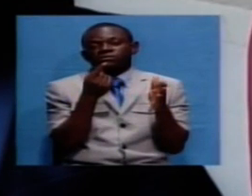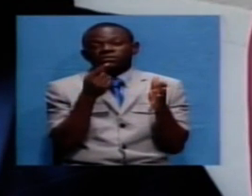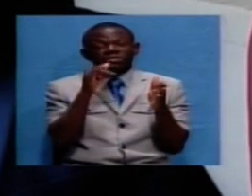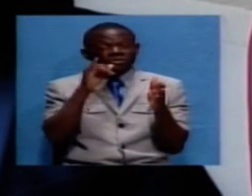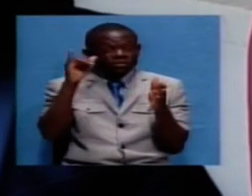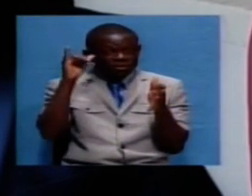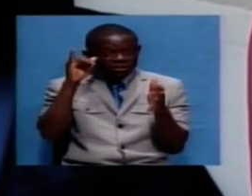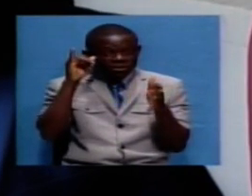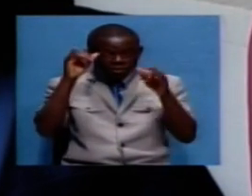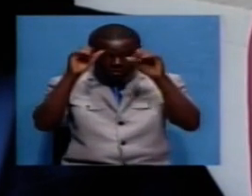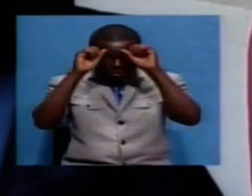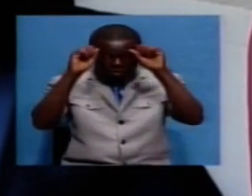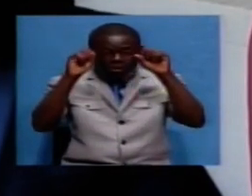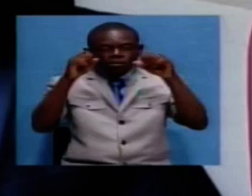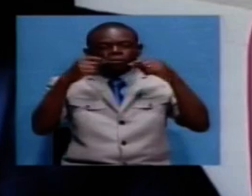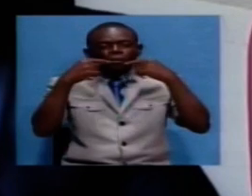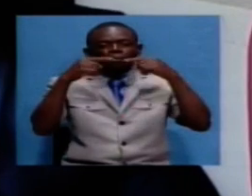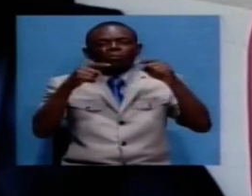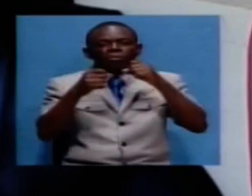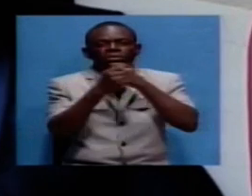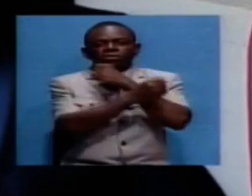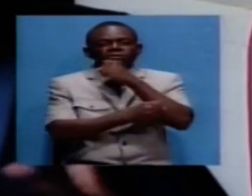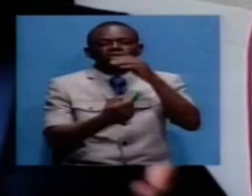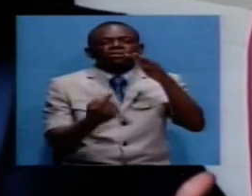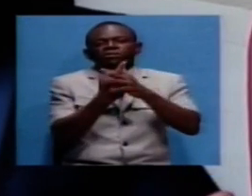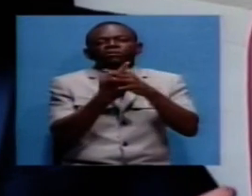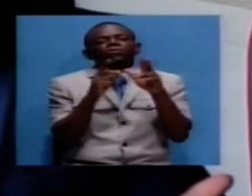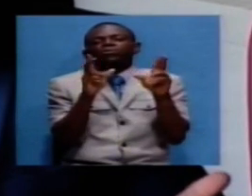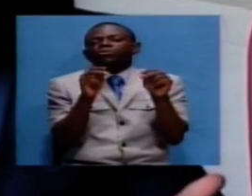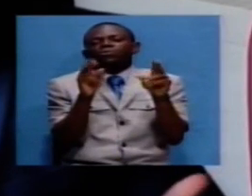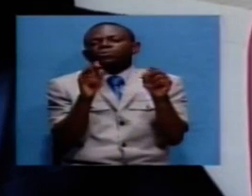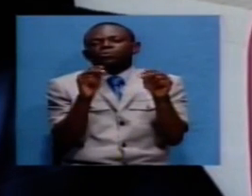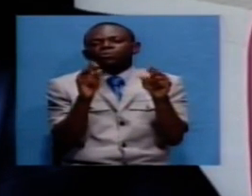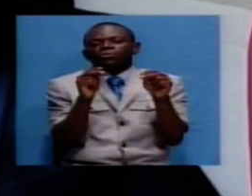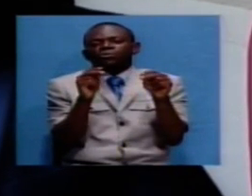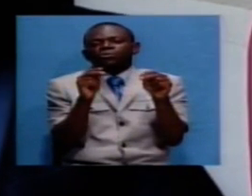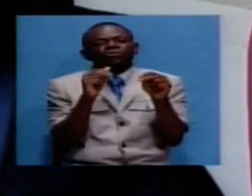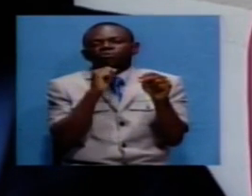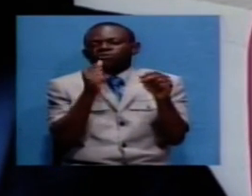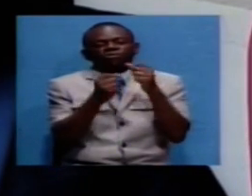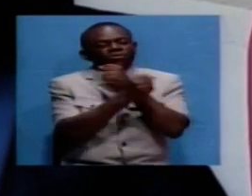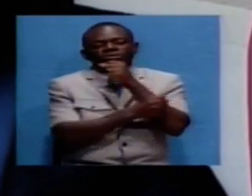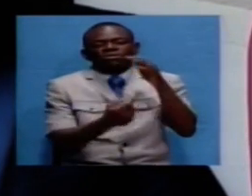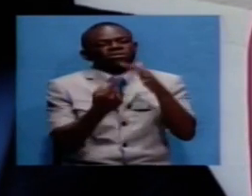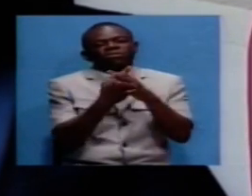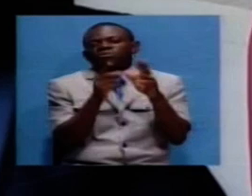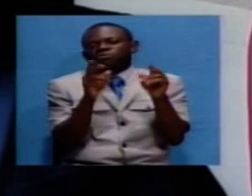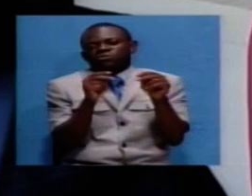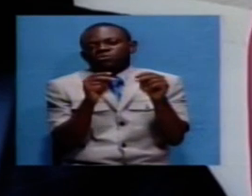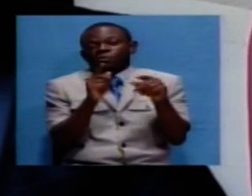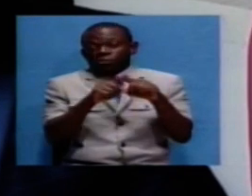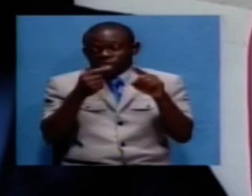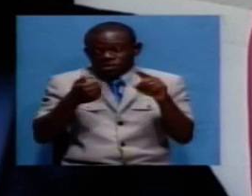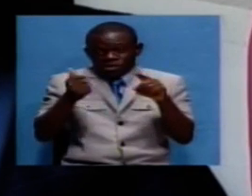of emergency. All he did was to give more powers to the police officers to do their